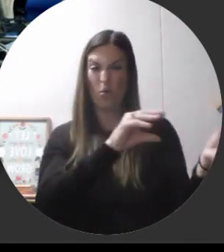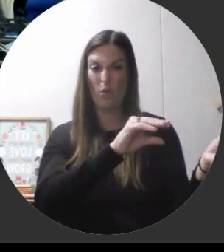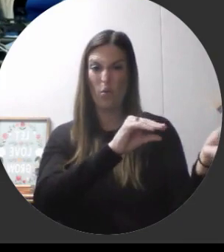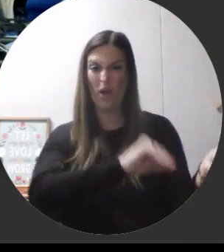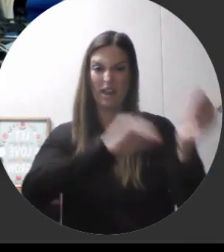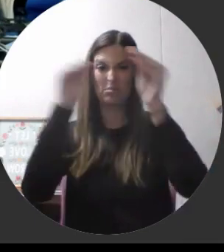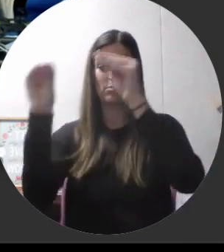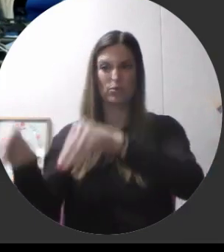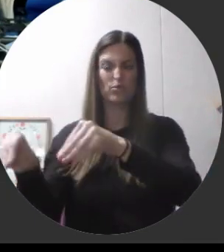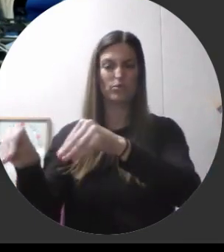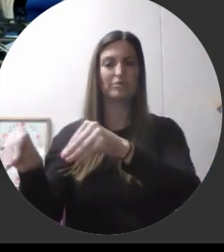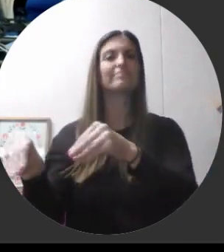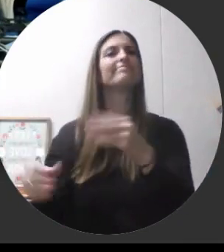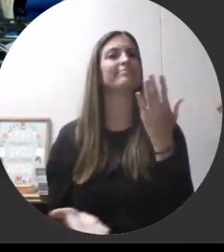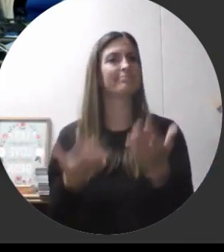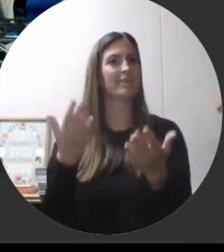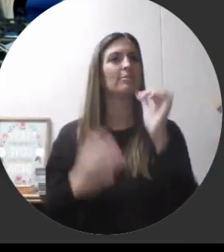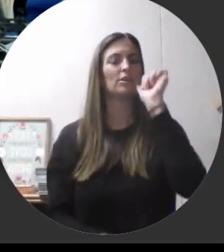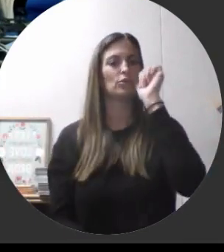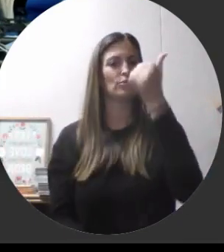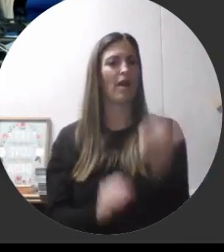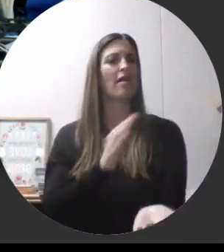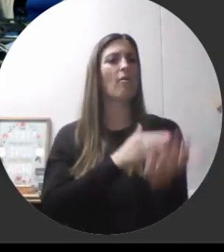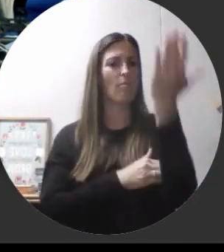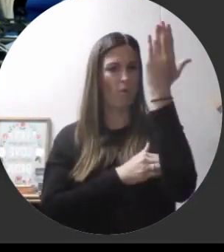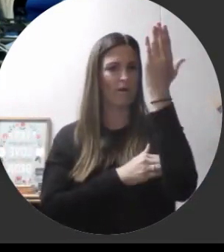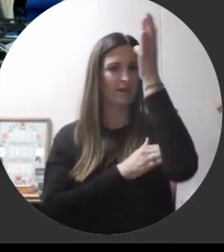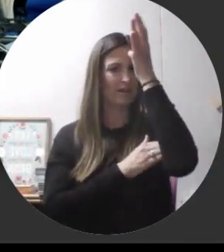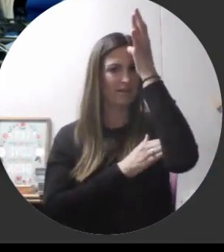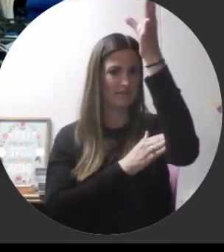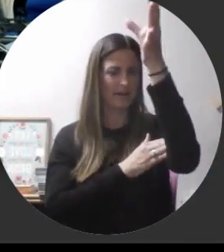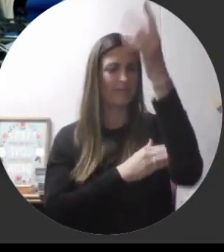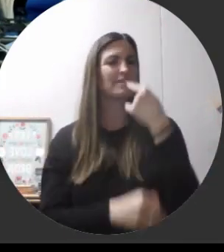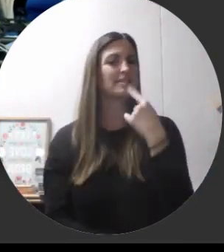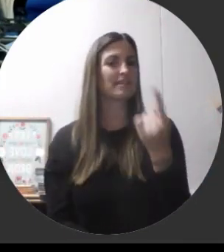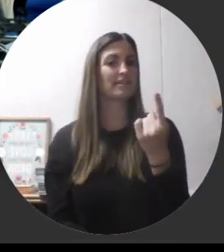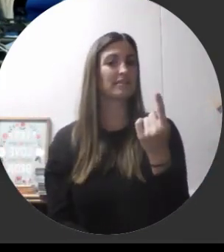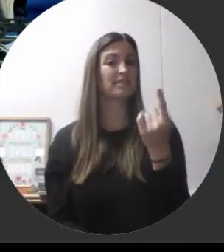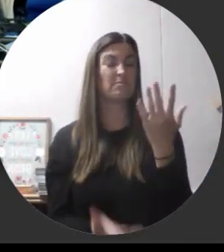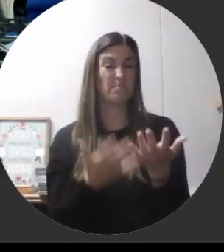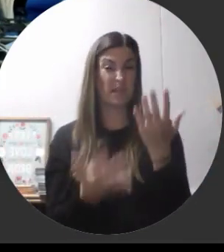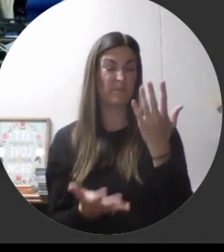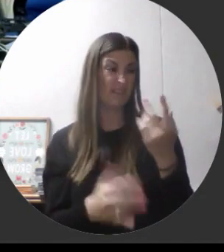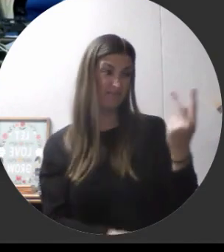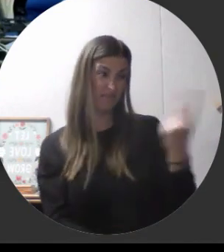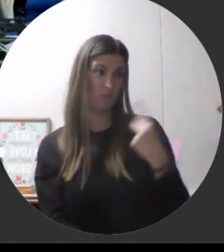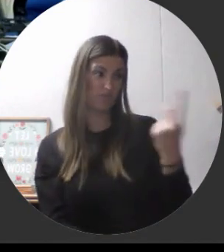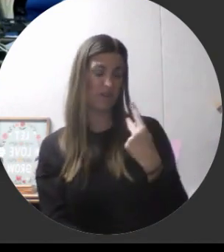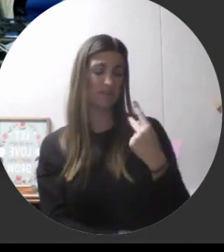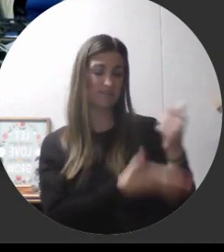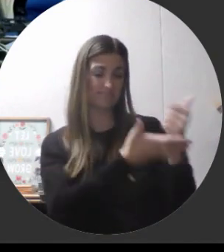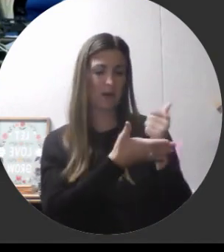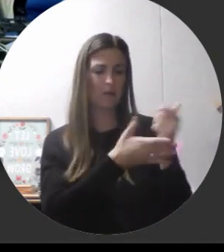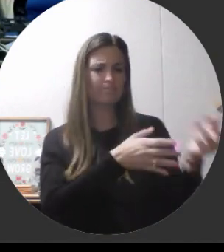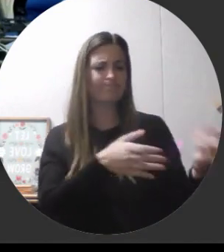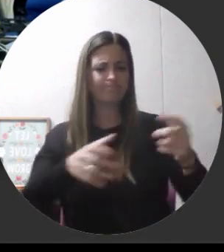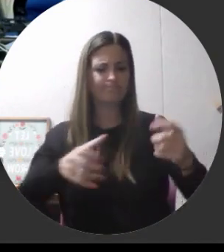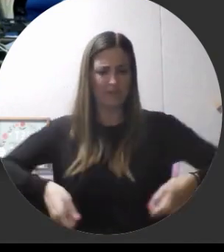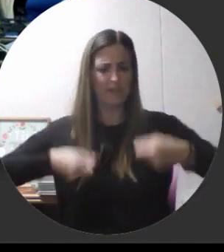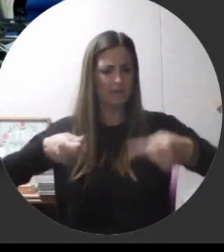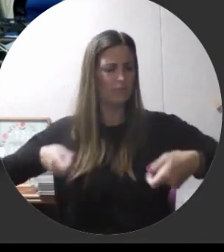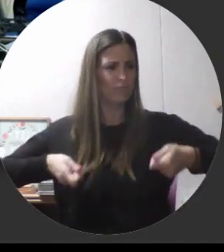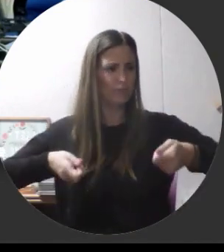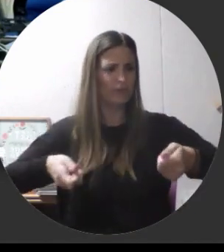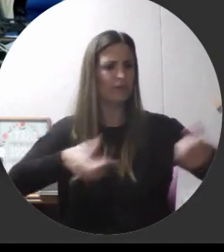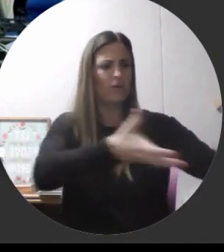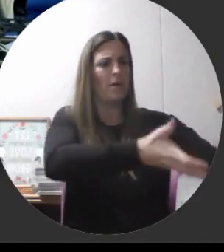said. "In the morning, I thought," said Grumble. "Between us, we can maybe get him into my old wheelbarrow and wheel him down the road to the lock-in. It's a